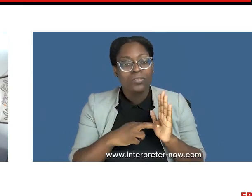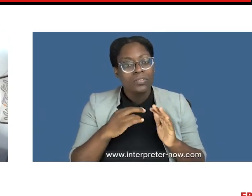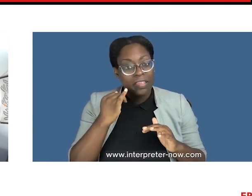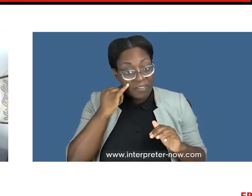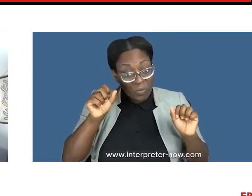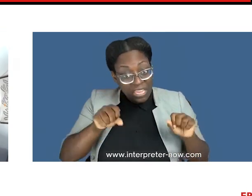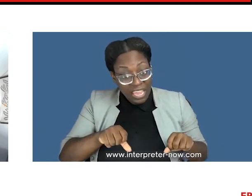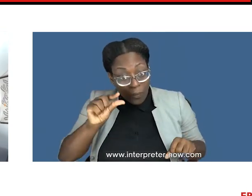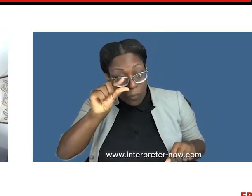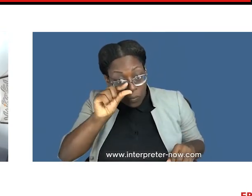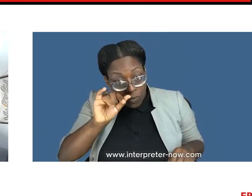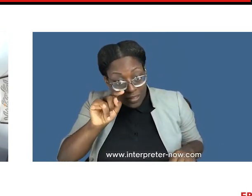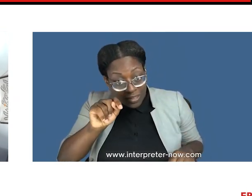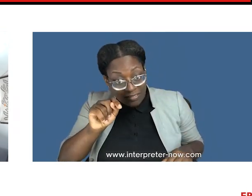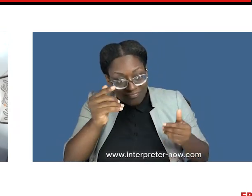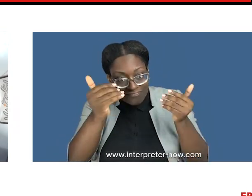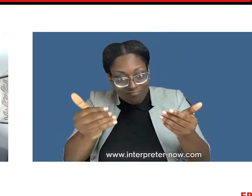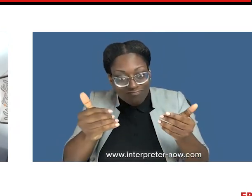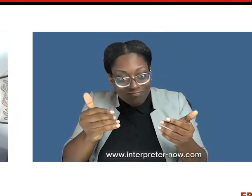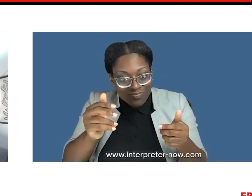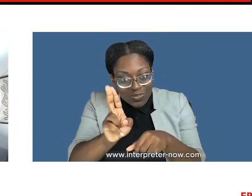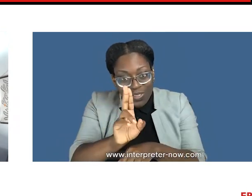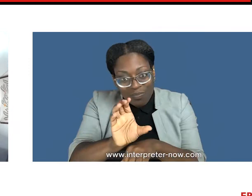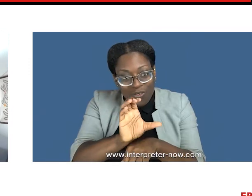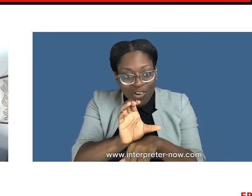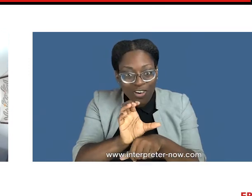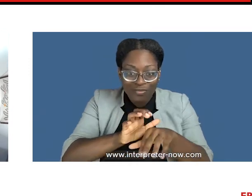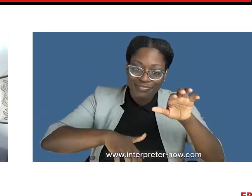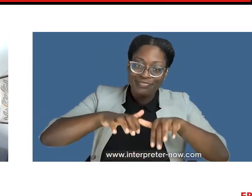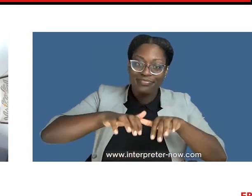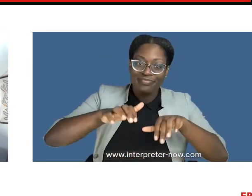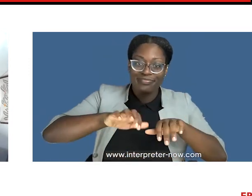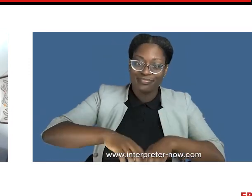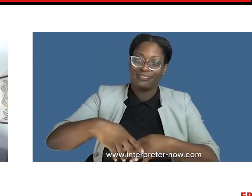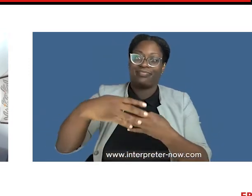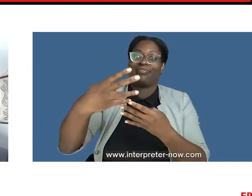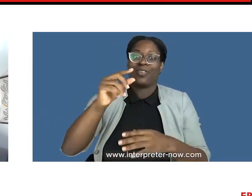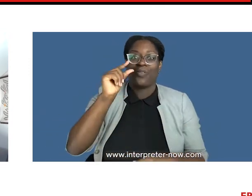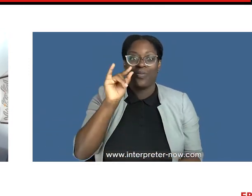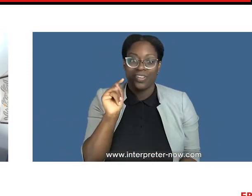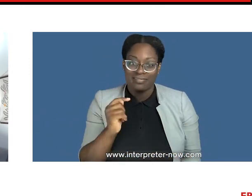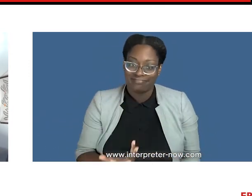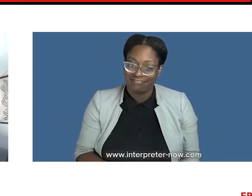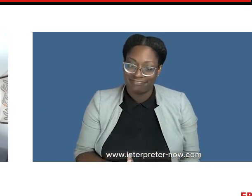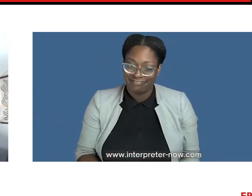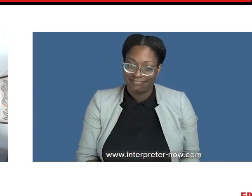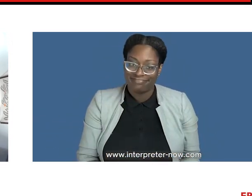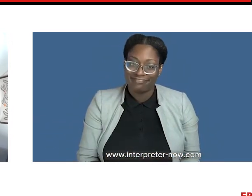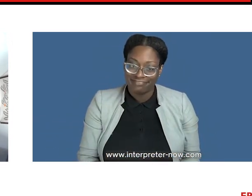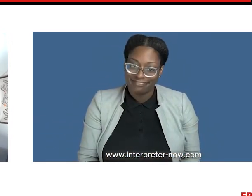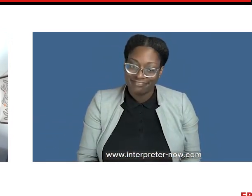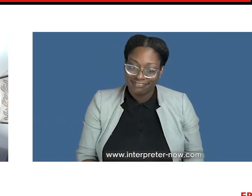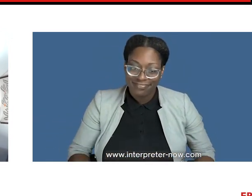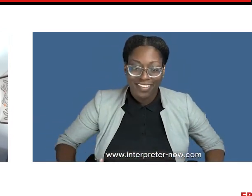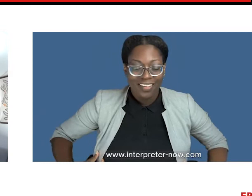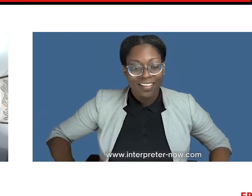share, right? If you can Google it, Google it. Find reputable sources, right? Find sources like if you're learning